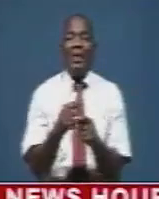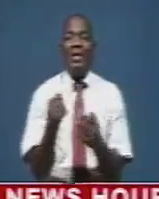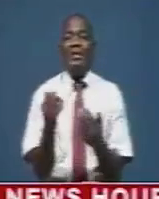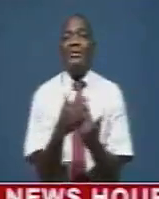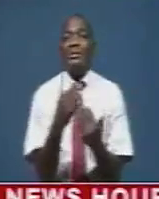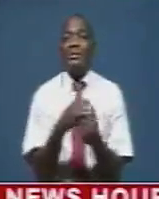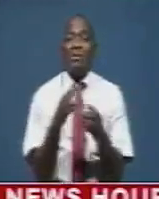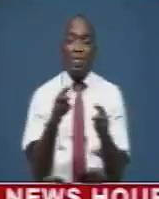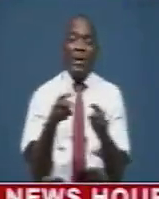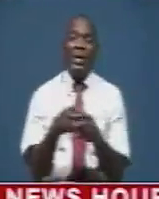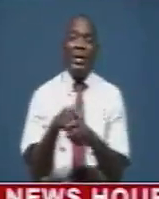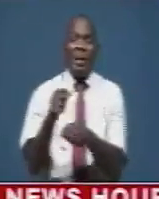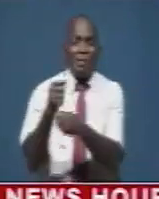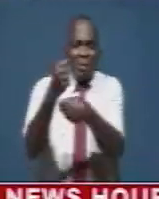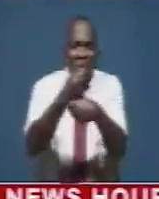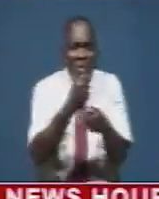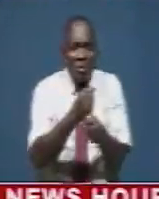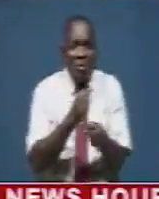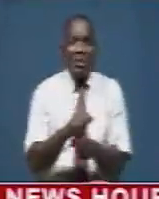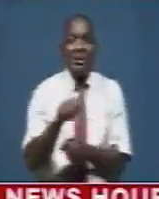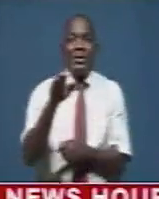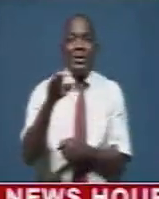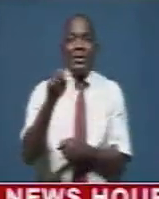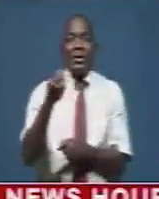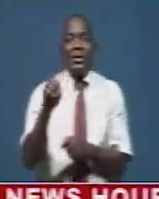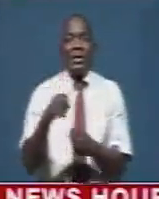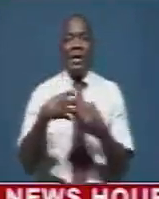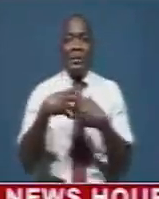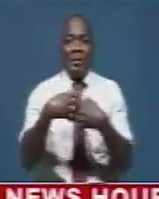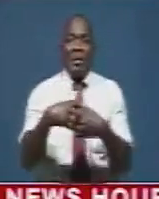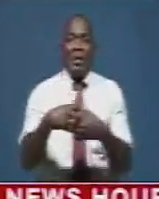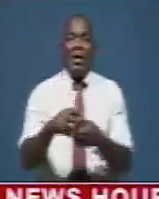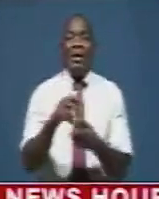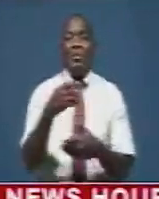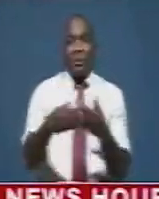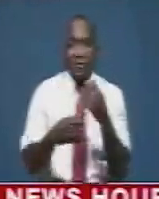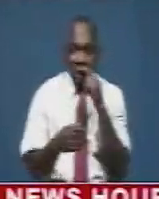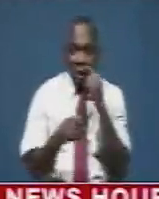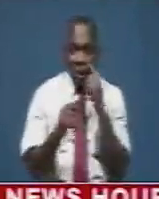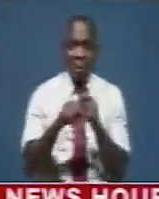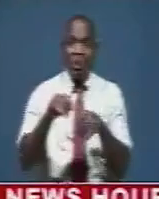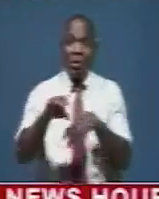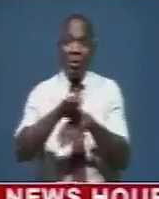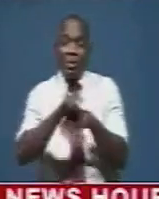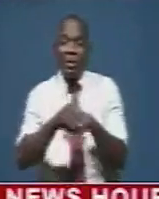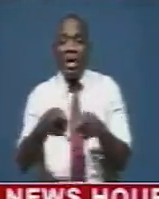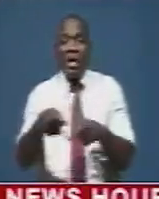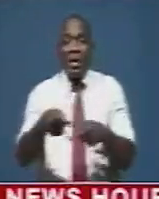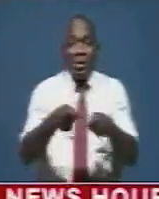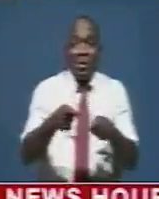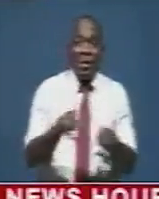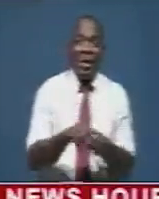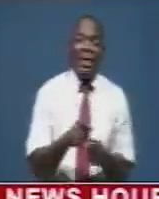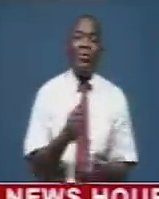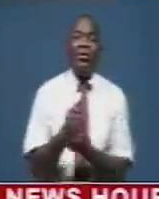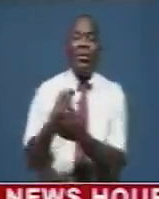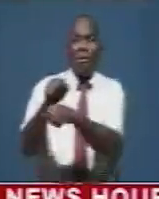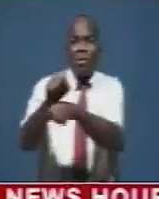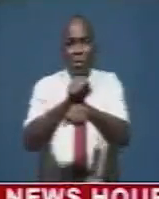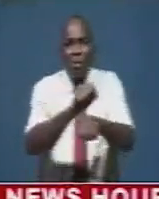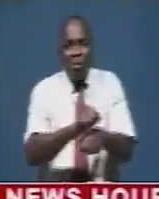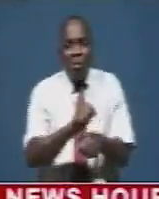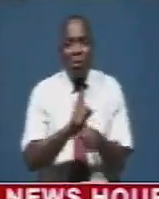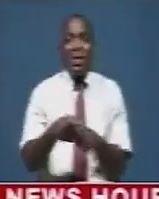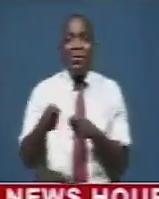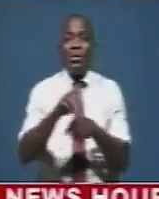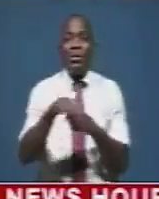cuts will be hallmarks as the CNC manufacturing processes will utilize computerized controls to operate and manipulate